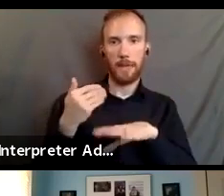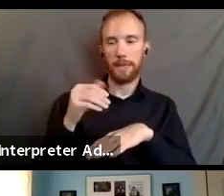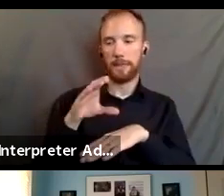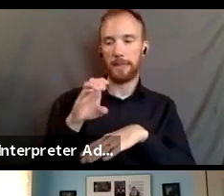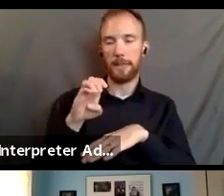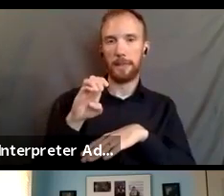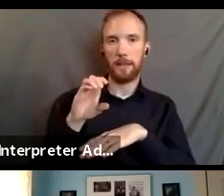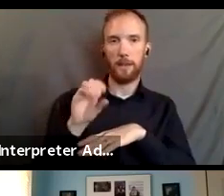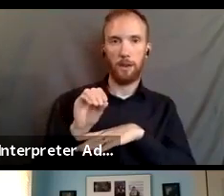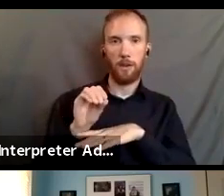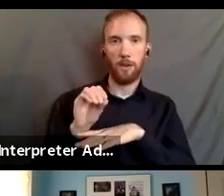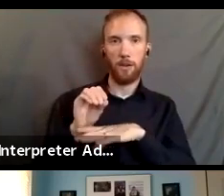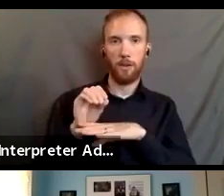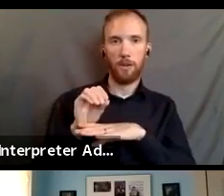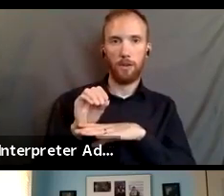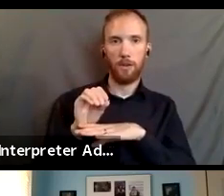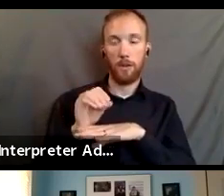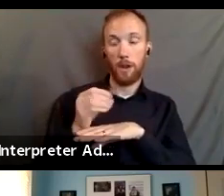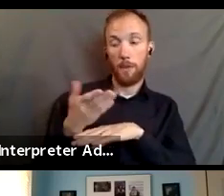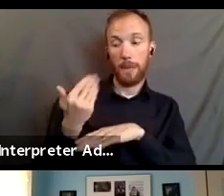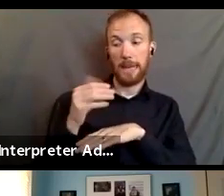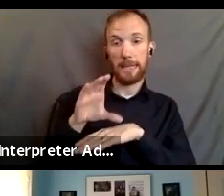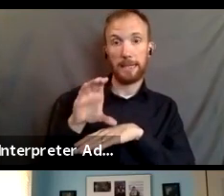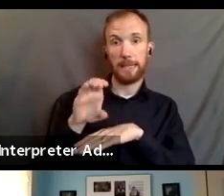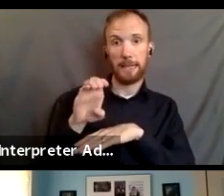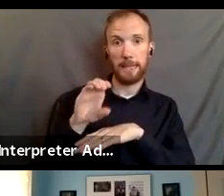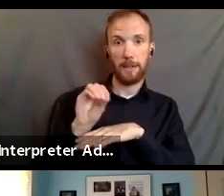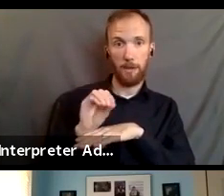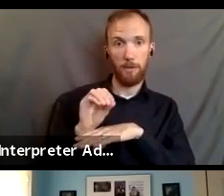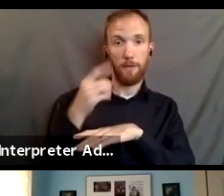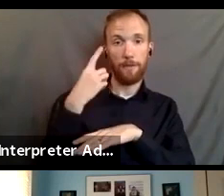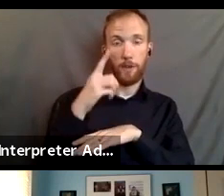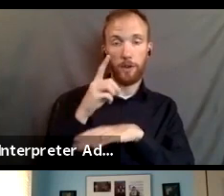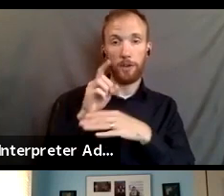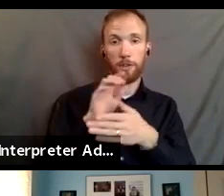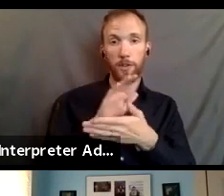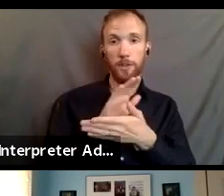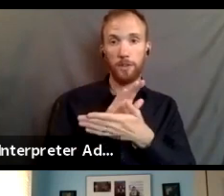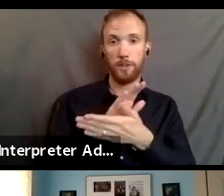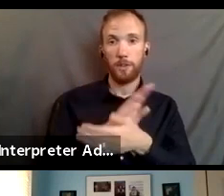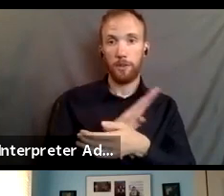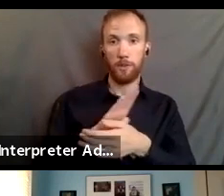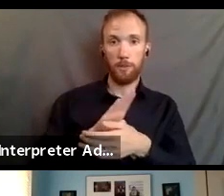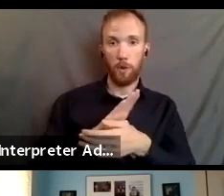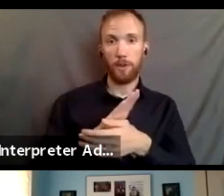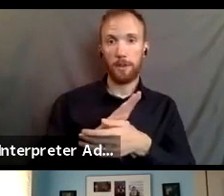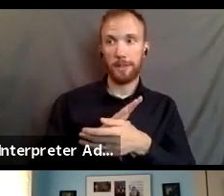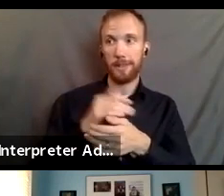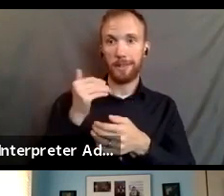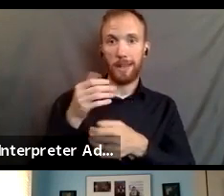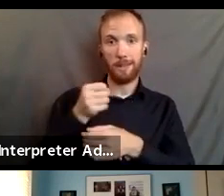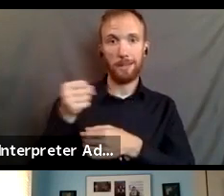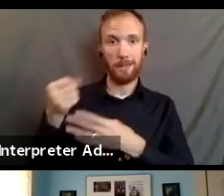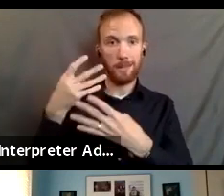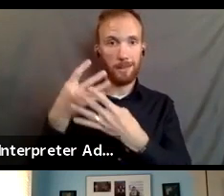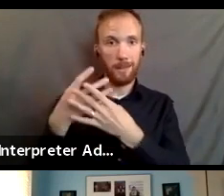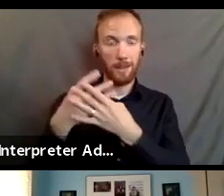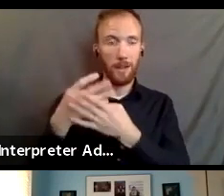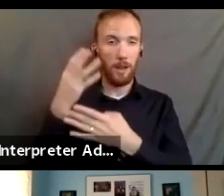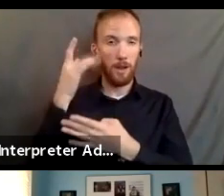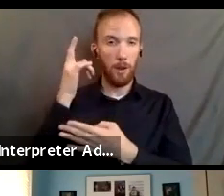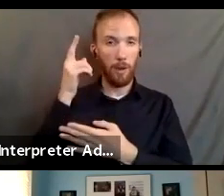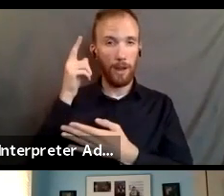now is serving time because of the corruption that affects our public schools let's remember those